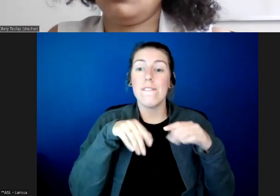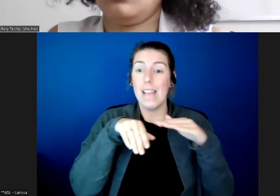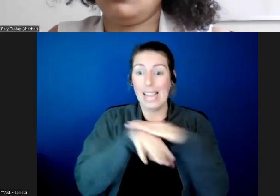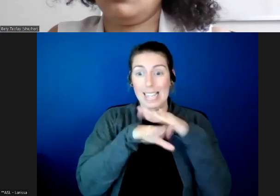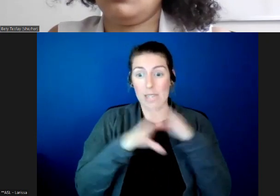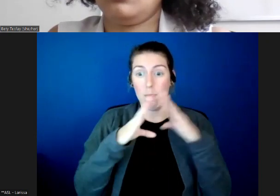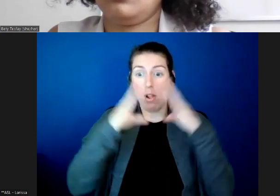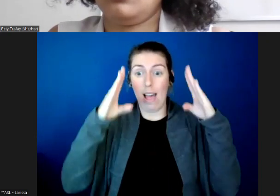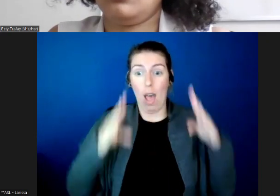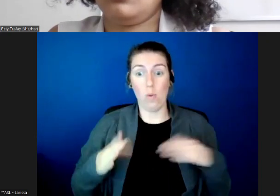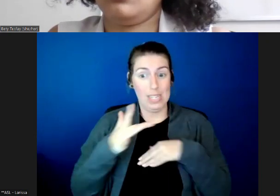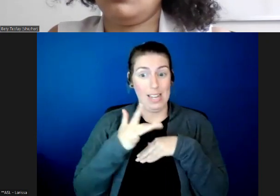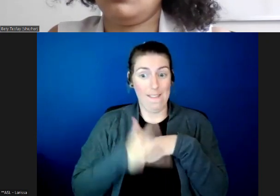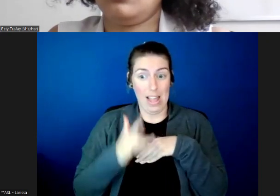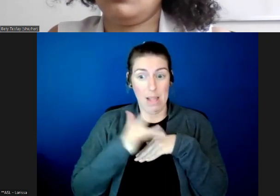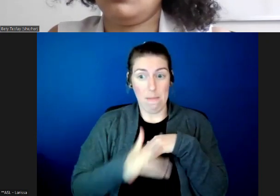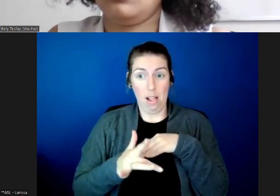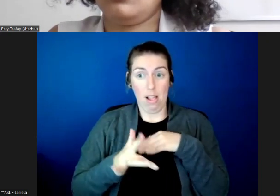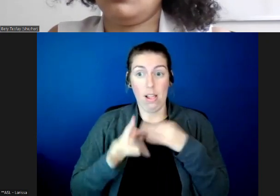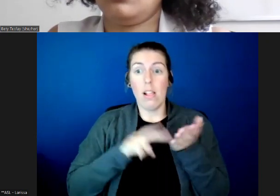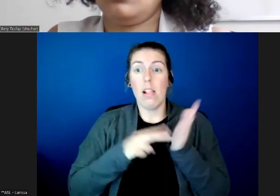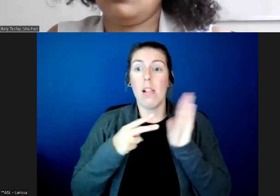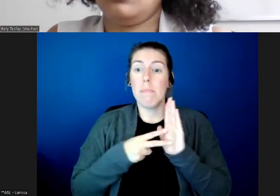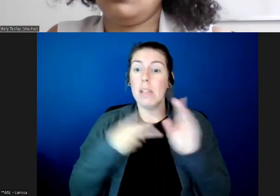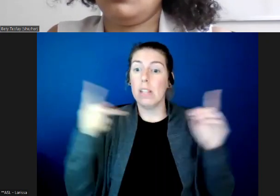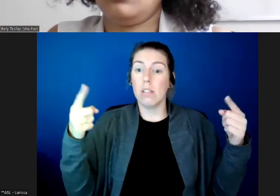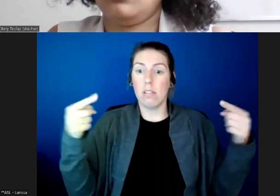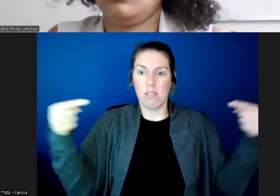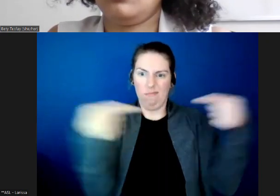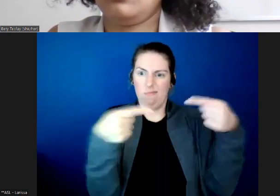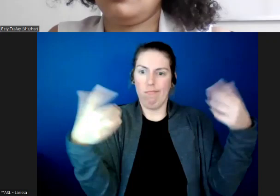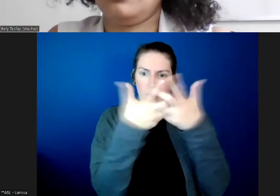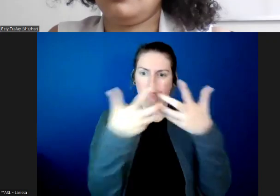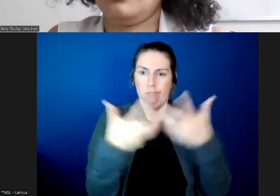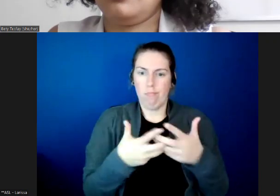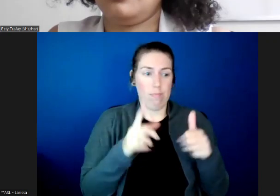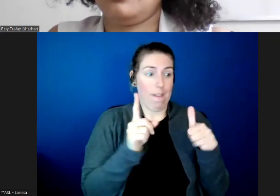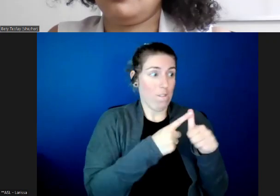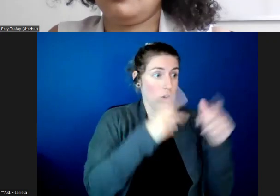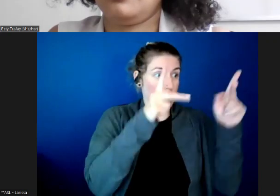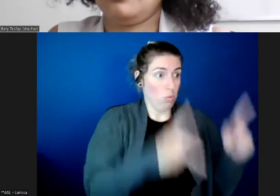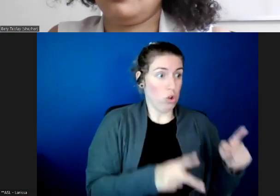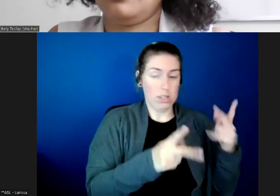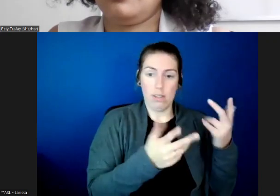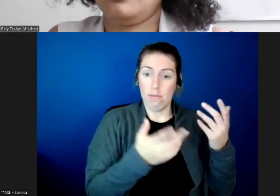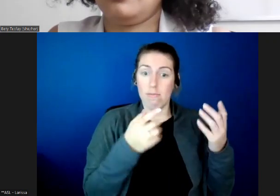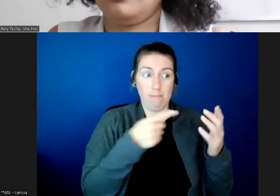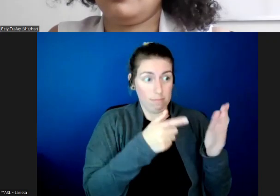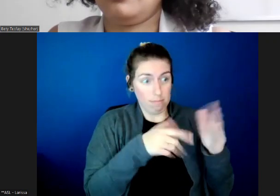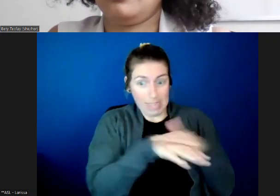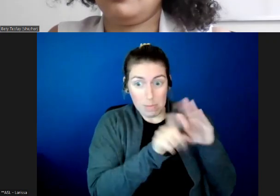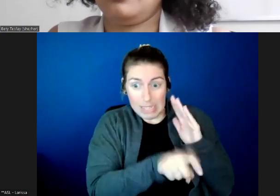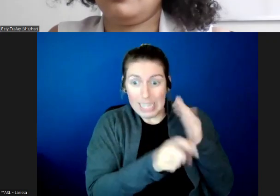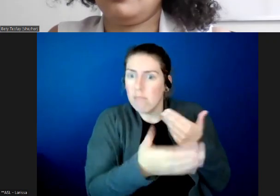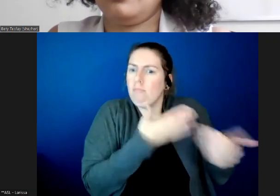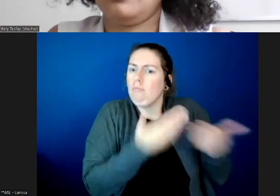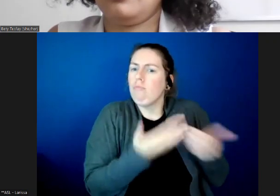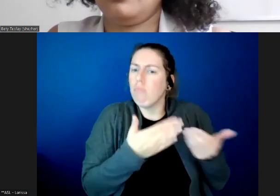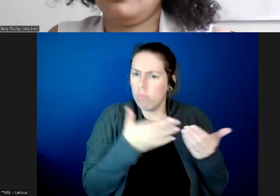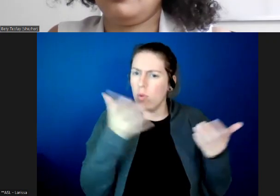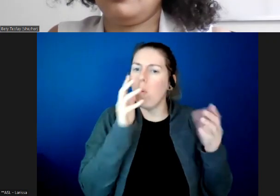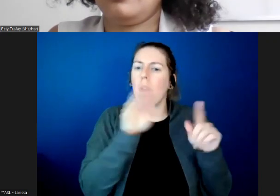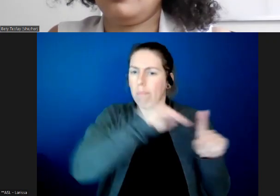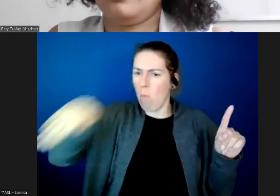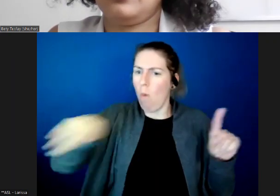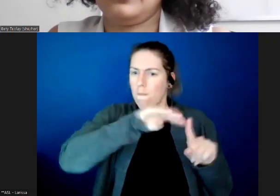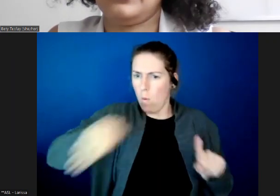is available, it was just going to that first person on the list, whether they had accessible needs or not. So it